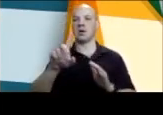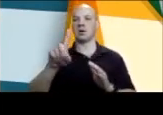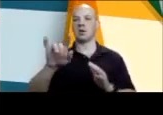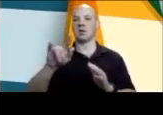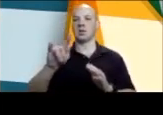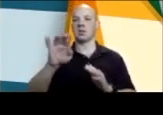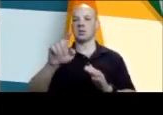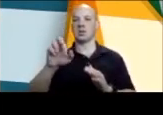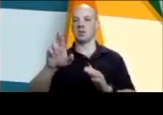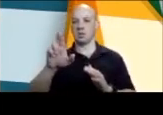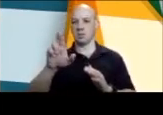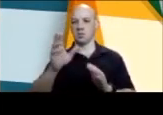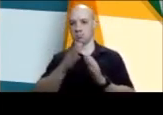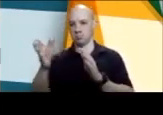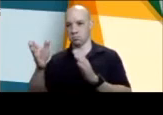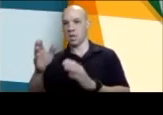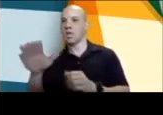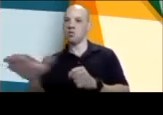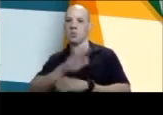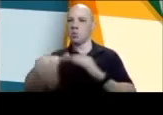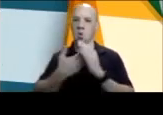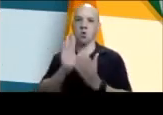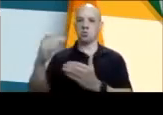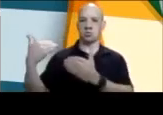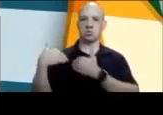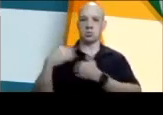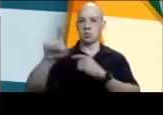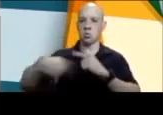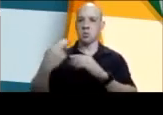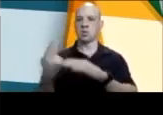complete your own due diligence when using the list.